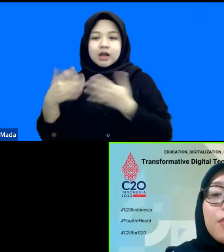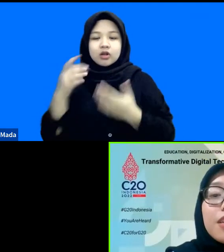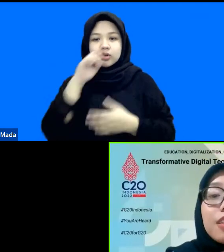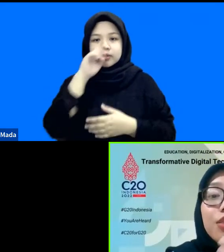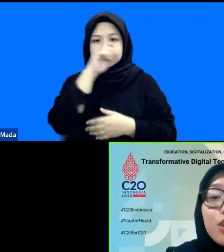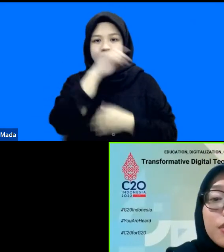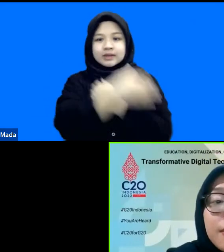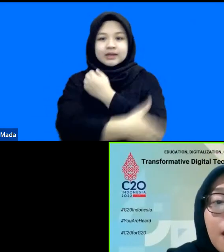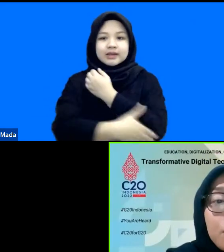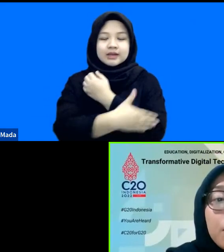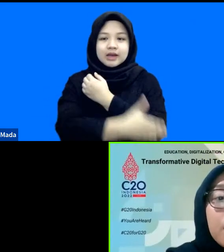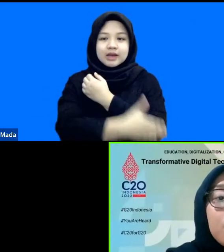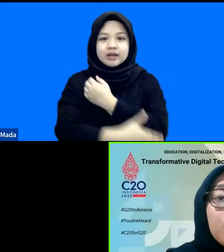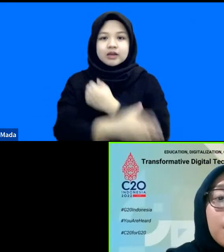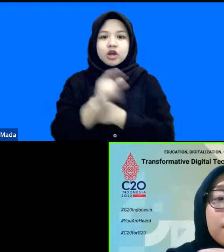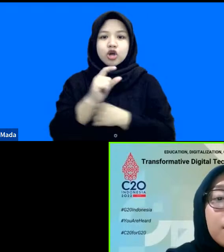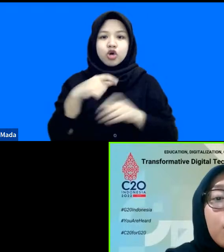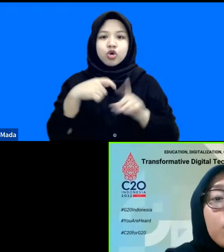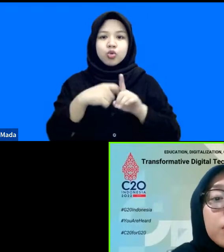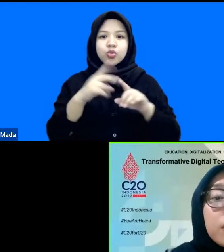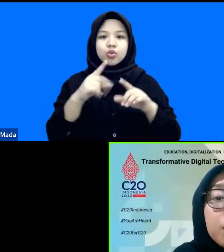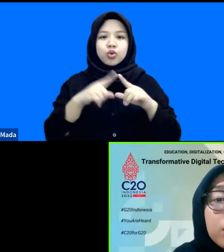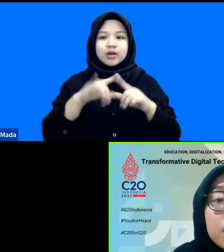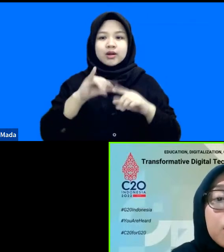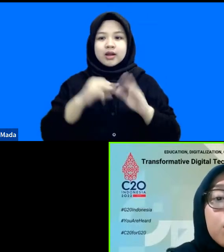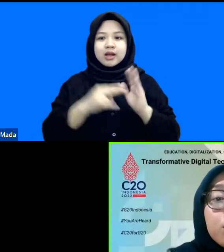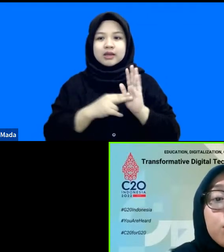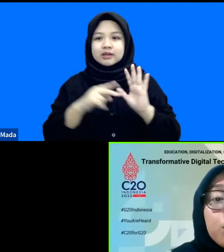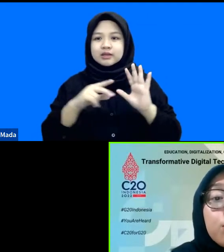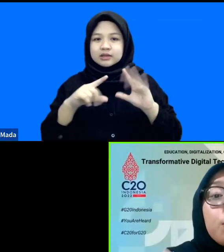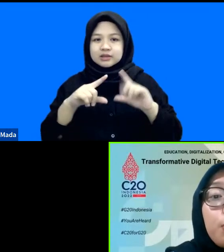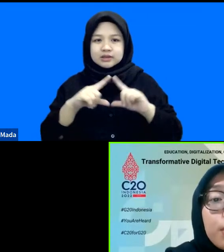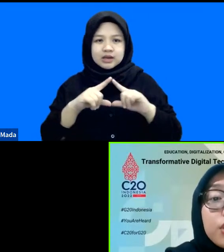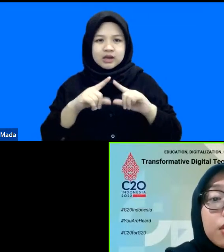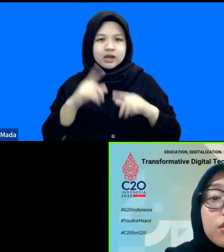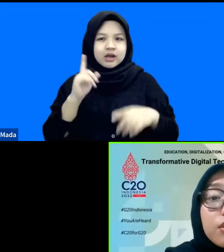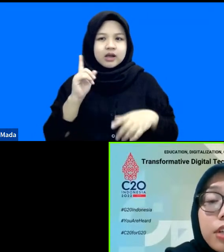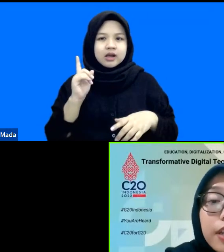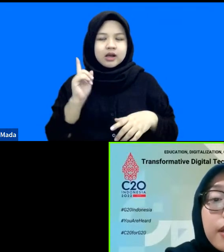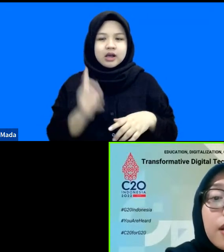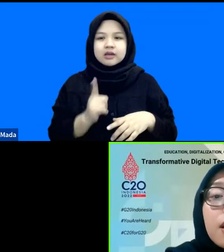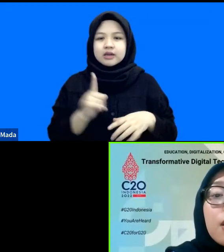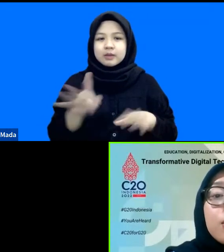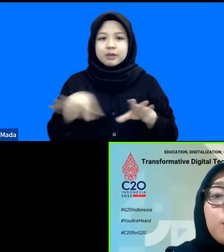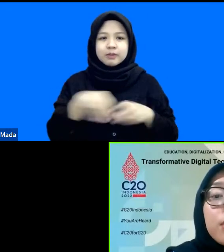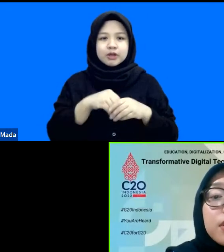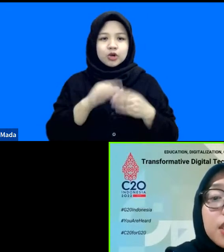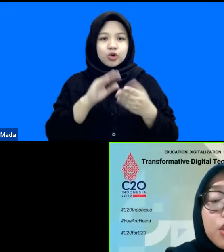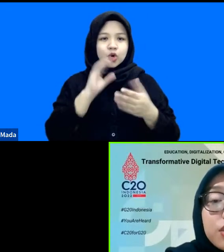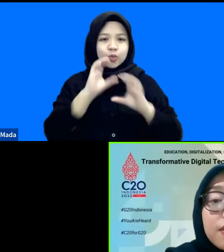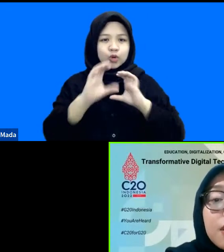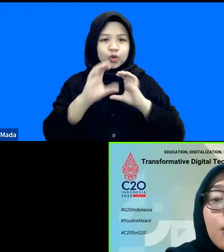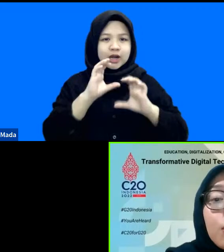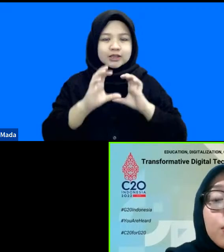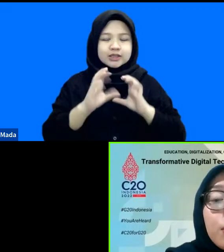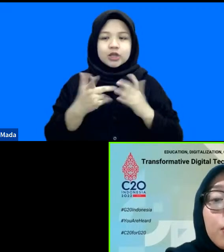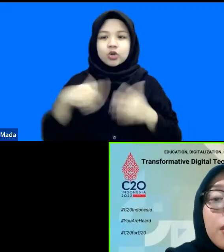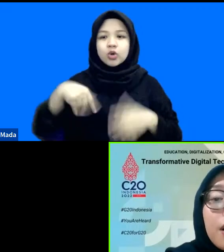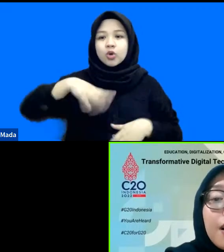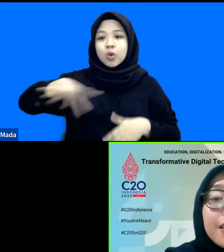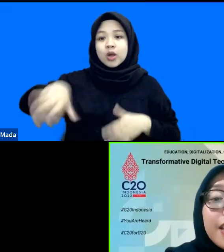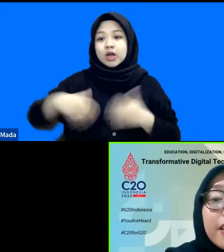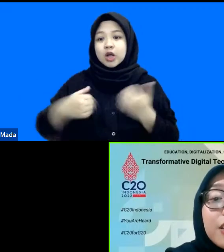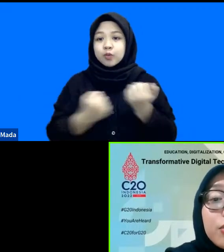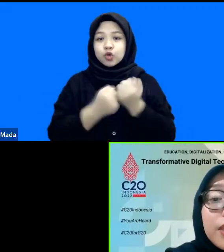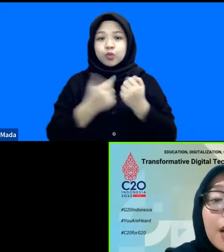needed, combining solutions that work, mobilizing home and communities to support children's learning, supporting teachers, and